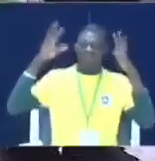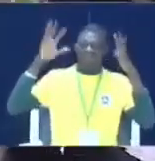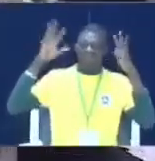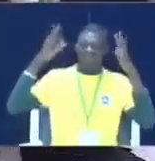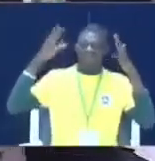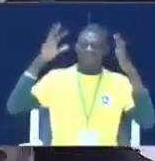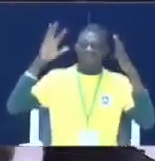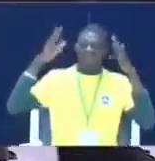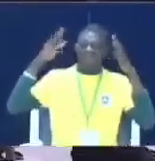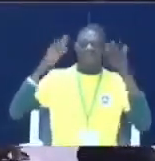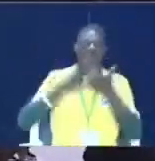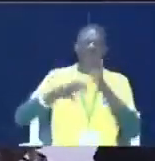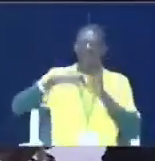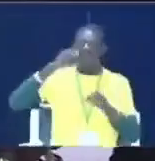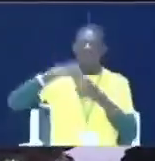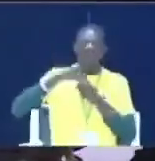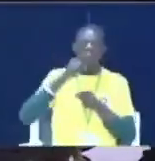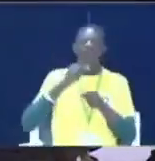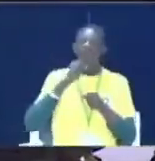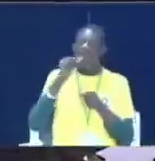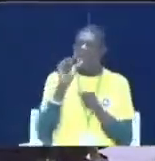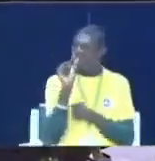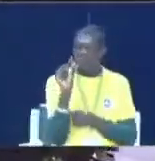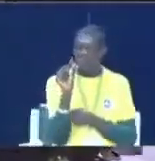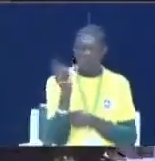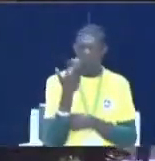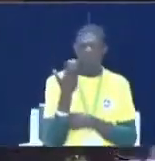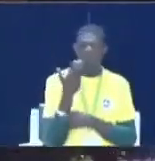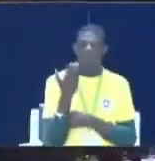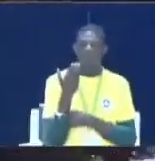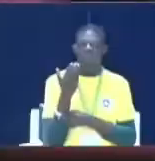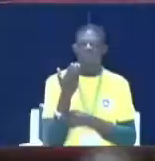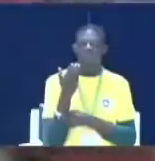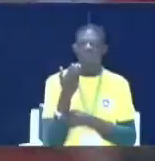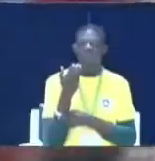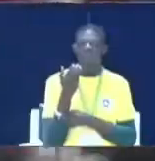The Holy Ghost in you is not little.